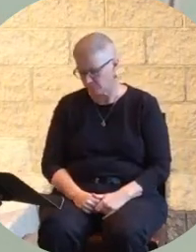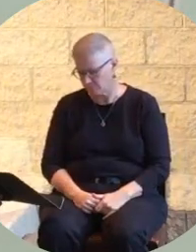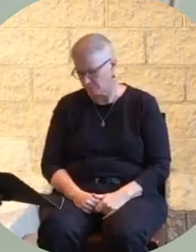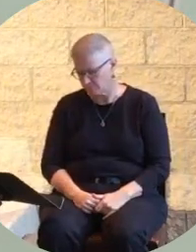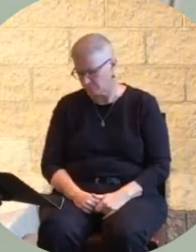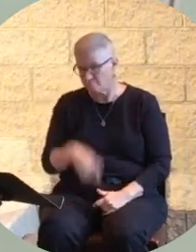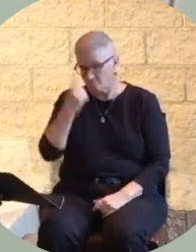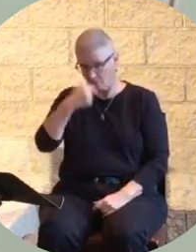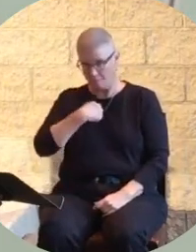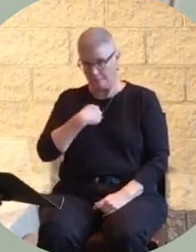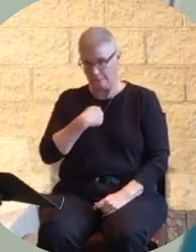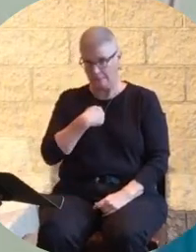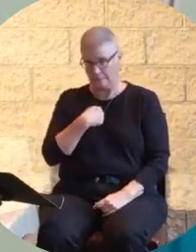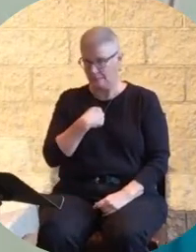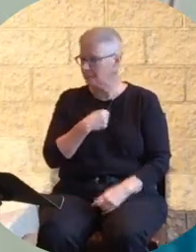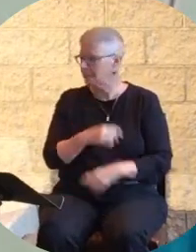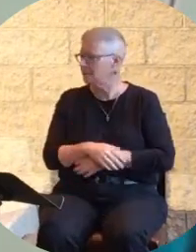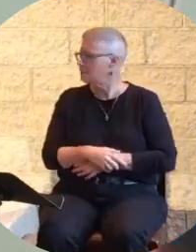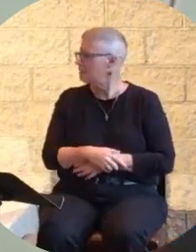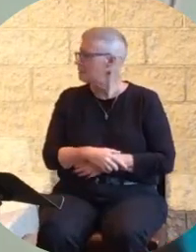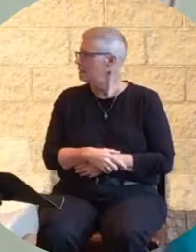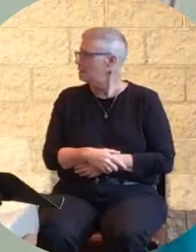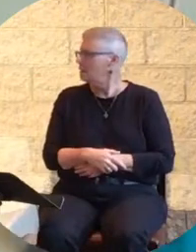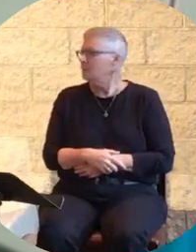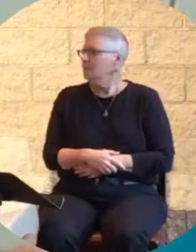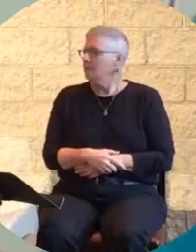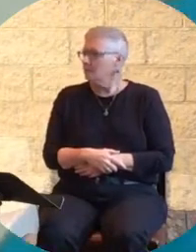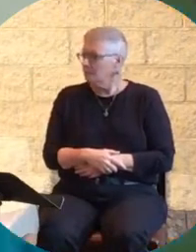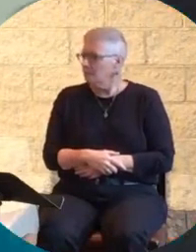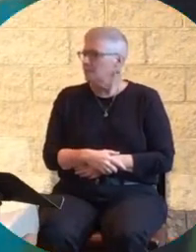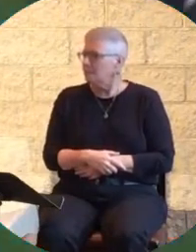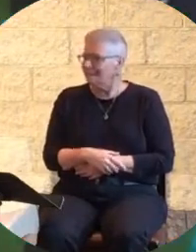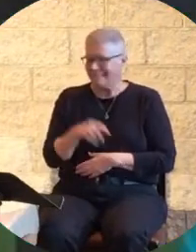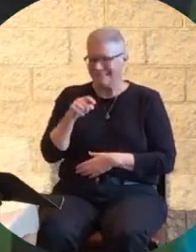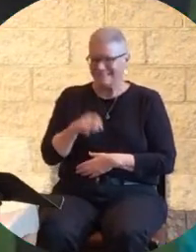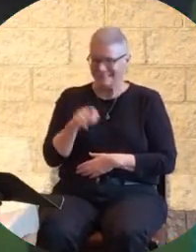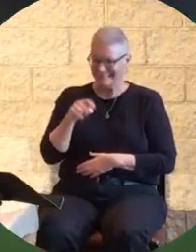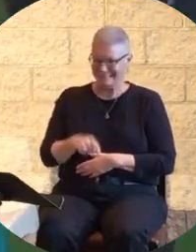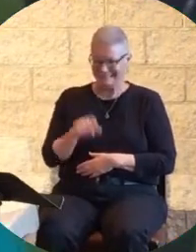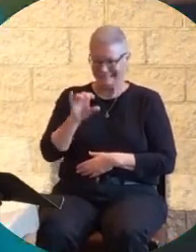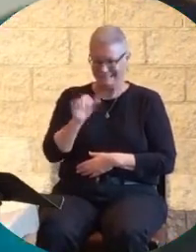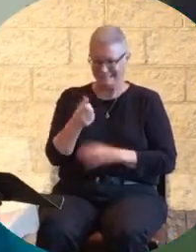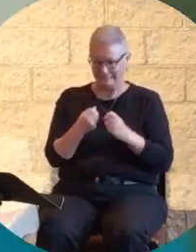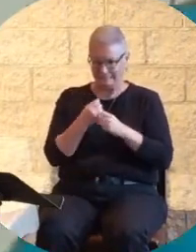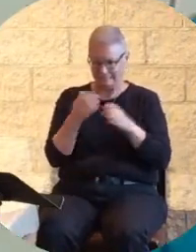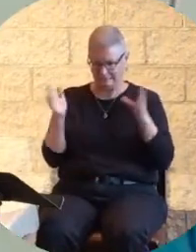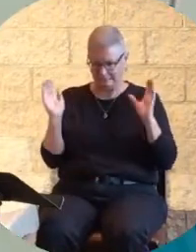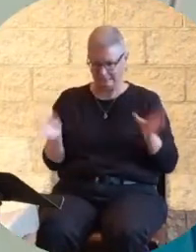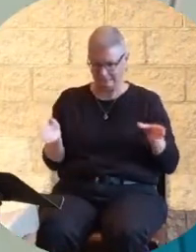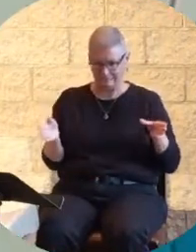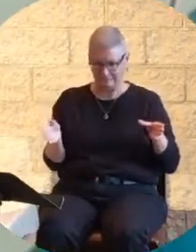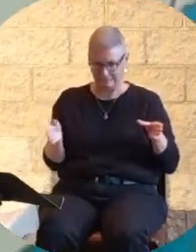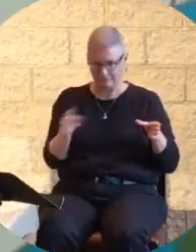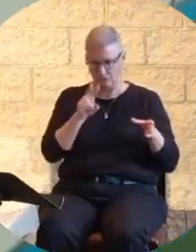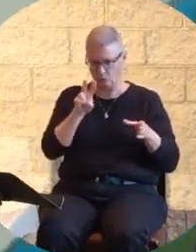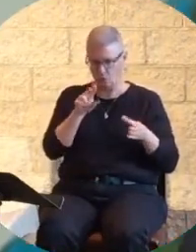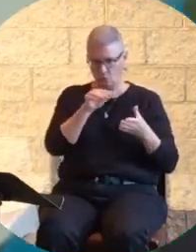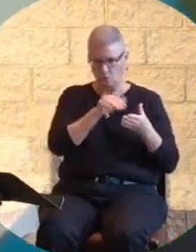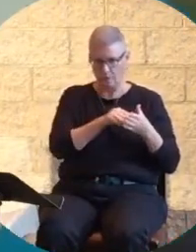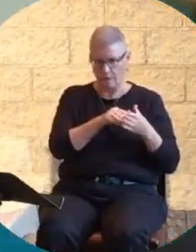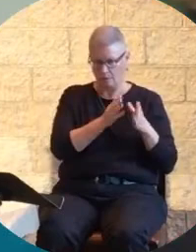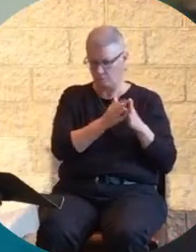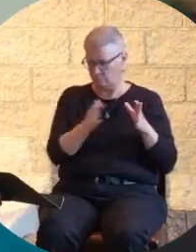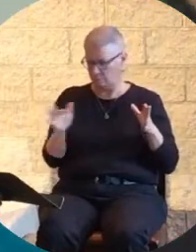For me, that's what this millennium is about. That's what this time since 2000 is